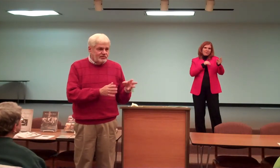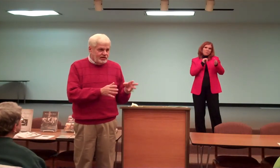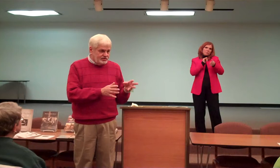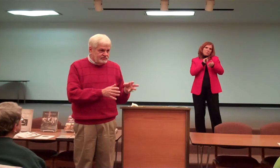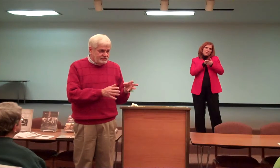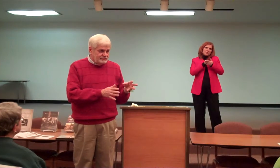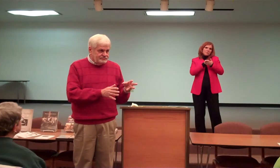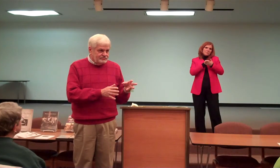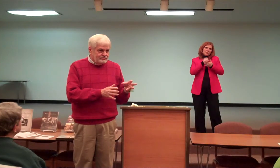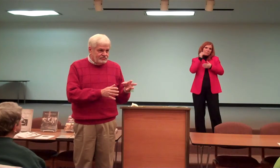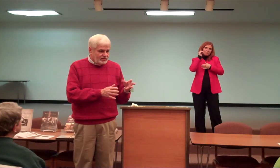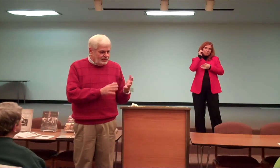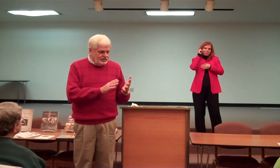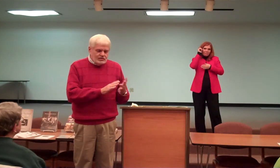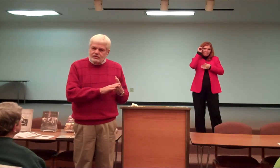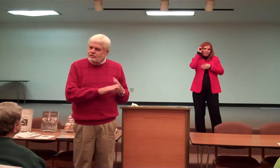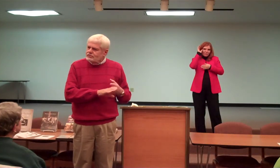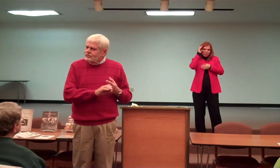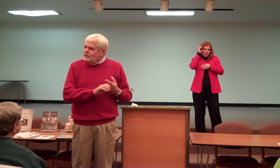Asian population.